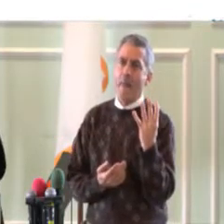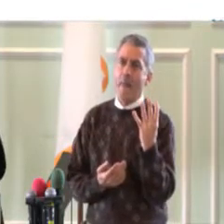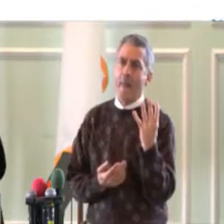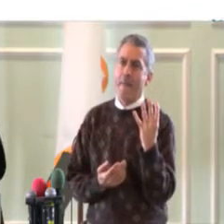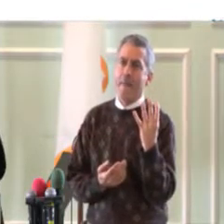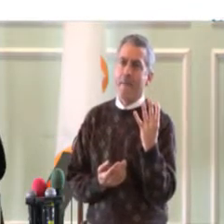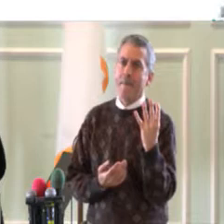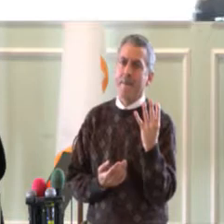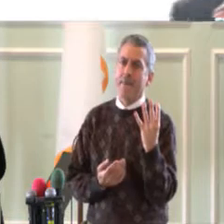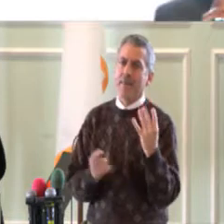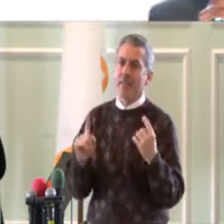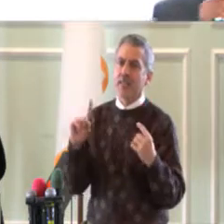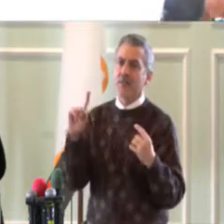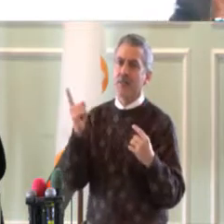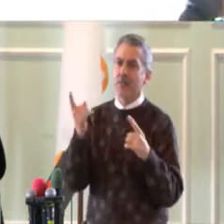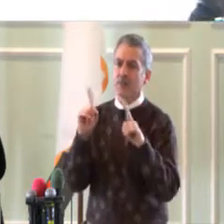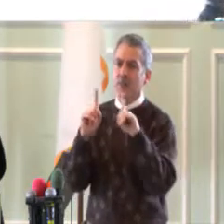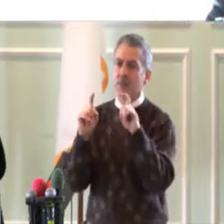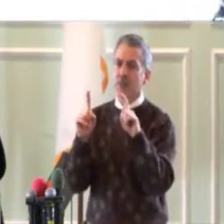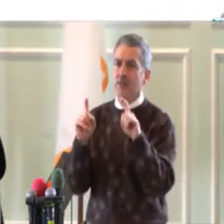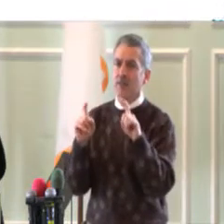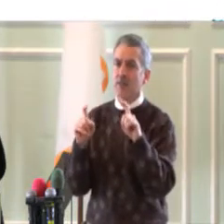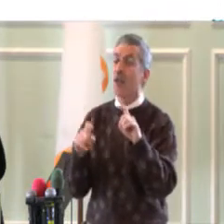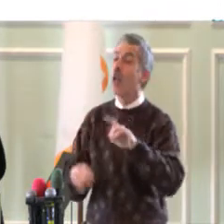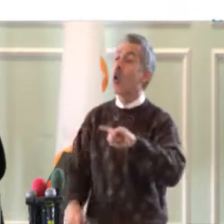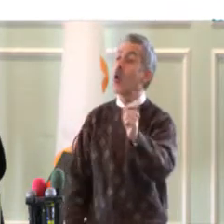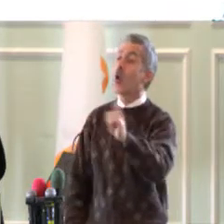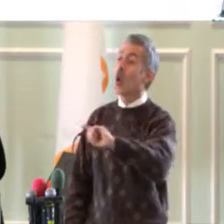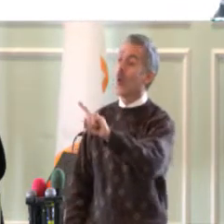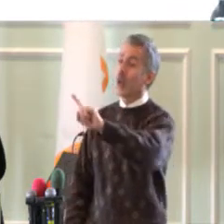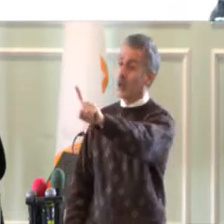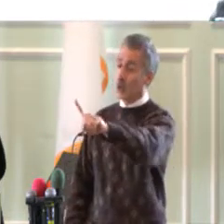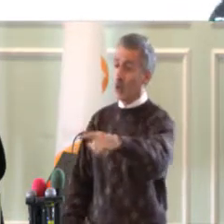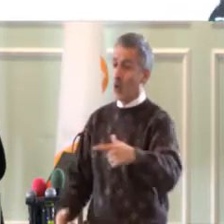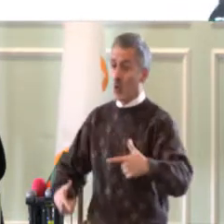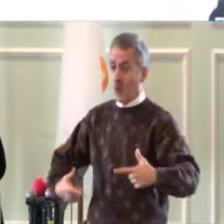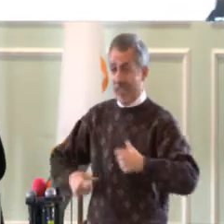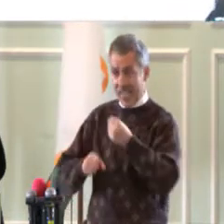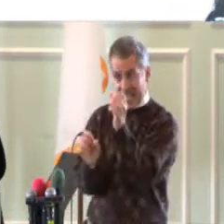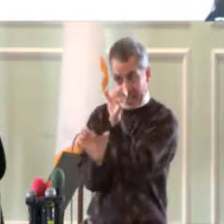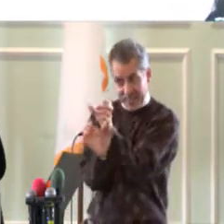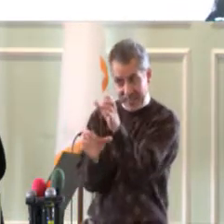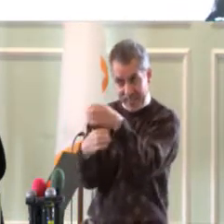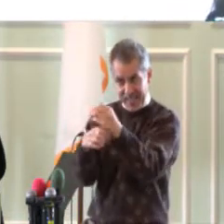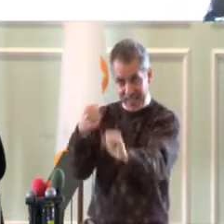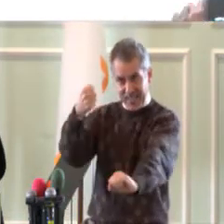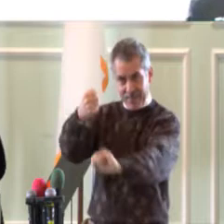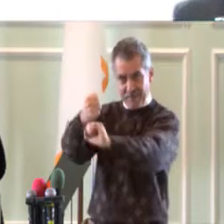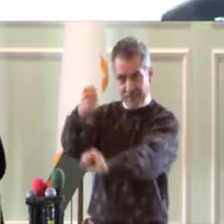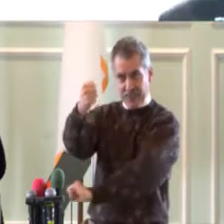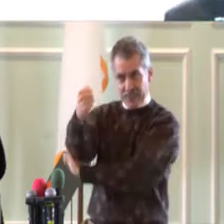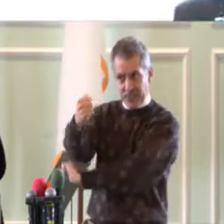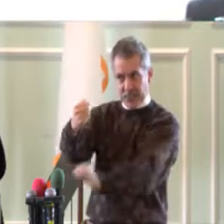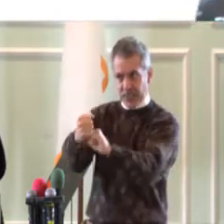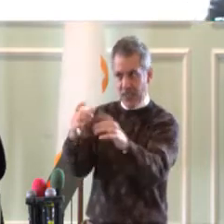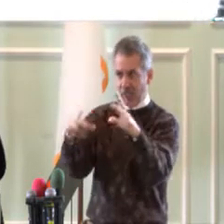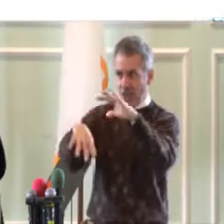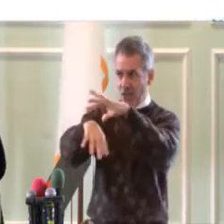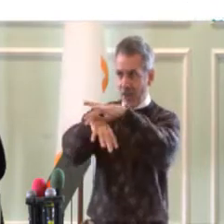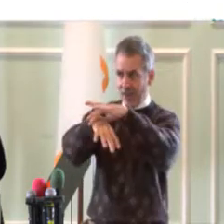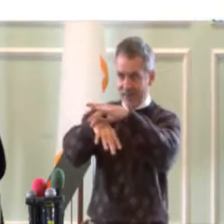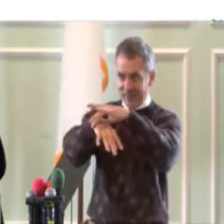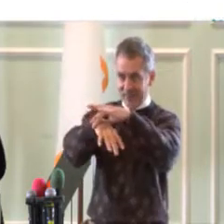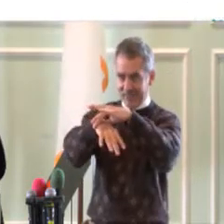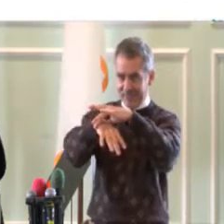by asking this first question. "Where were you when I laid the foundations of the earth? Tell me if you